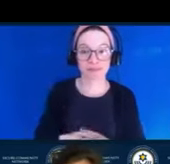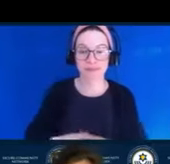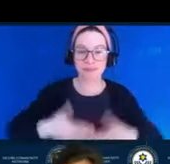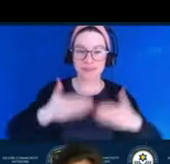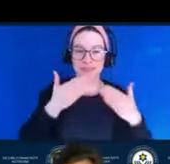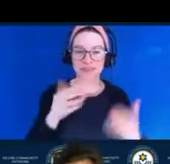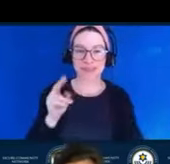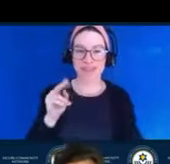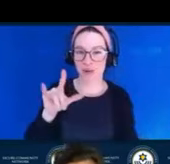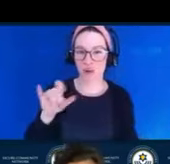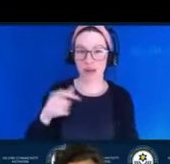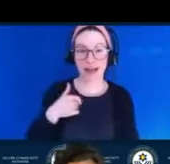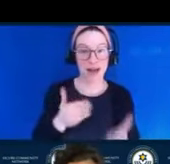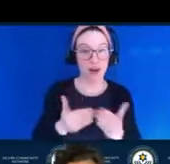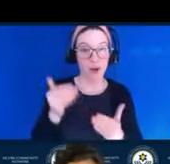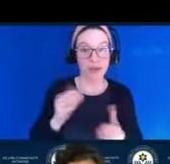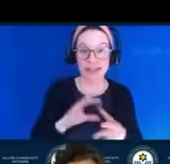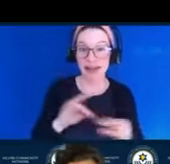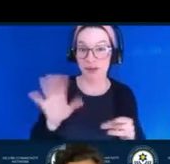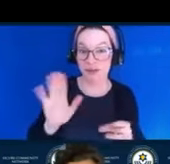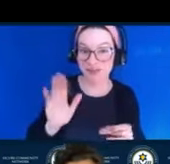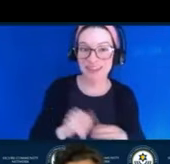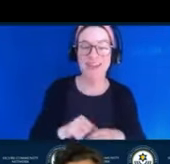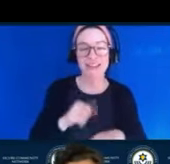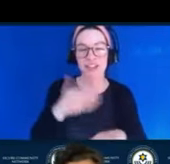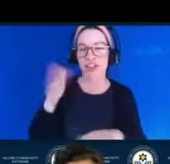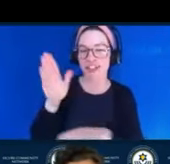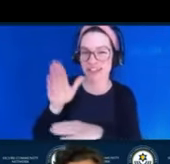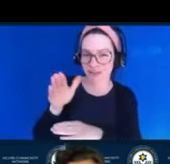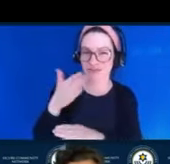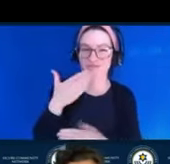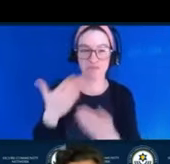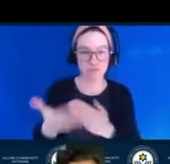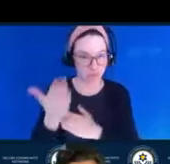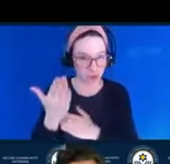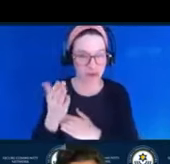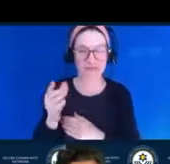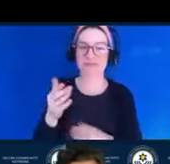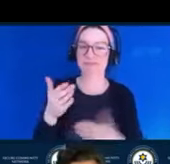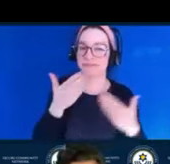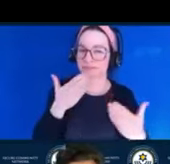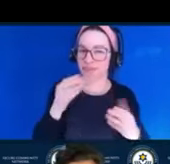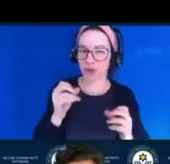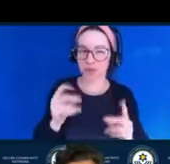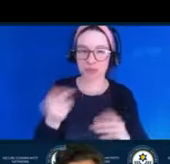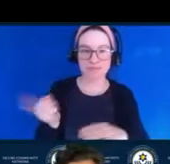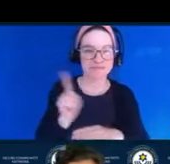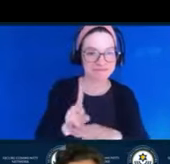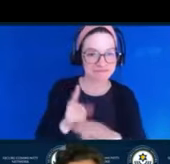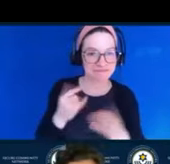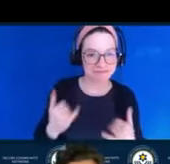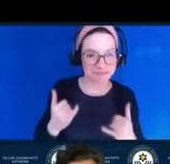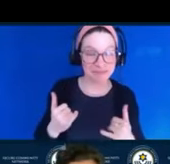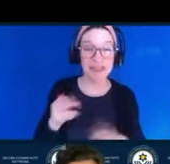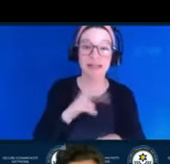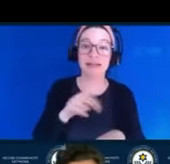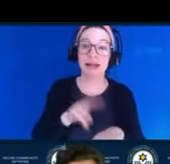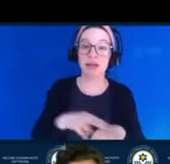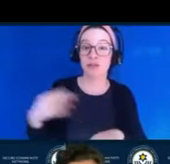Thanks, Nicole. I was about to jump in. Good afternoon, good morning to all of you. Thank you for the opportunity to join you today. So at the National